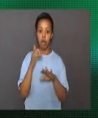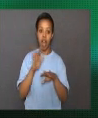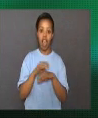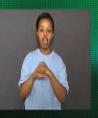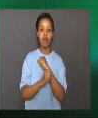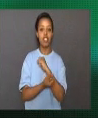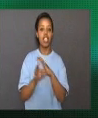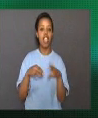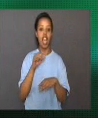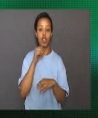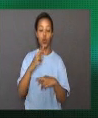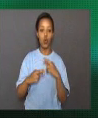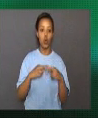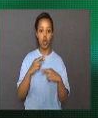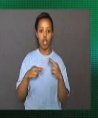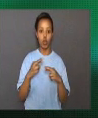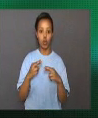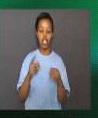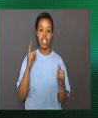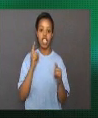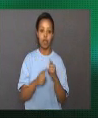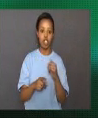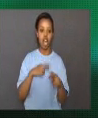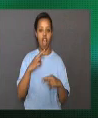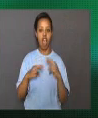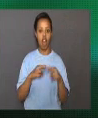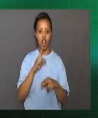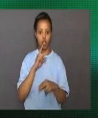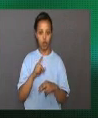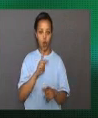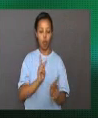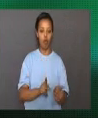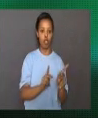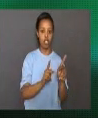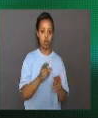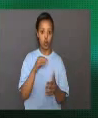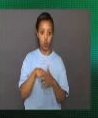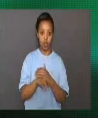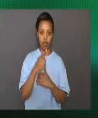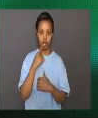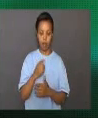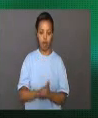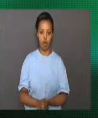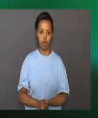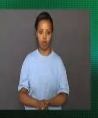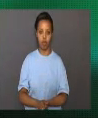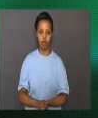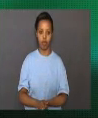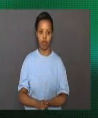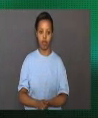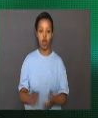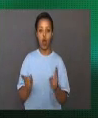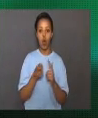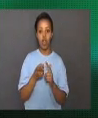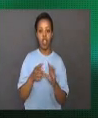Light-independent reactions are the final reactions in photosynthesis. The